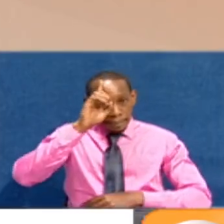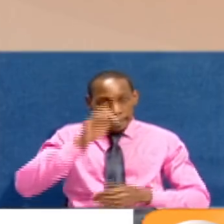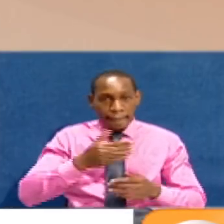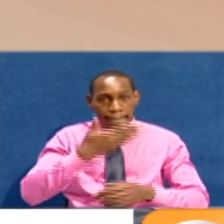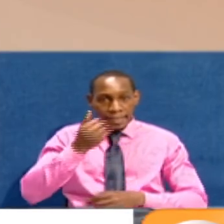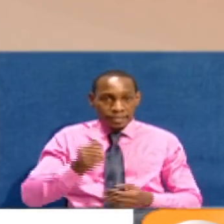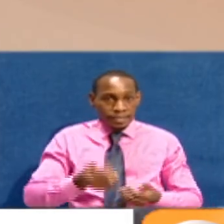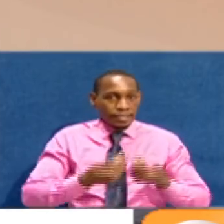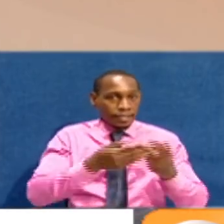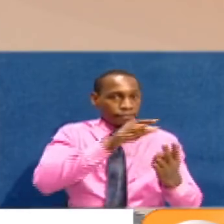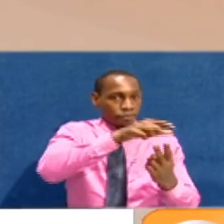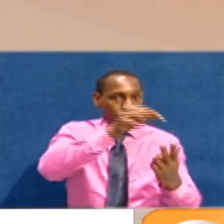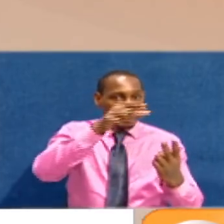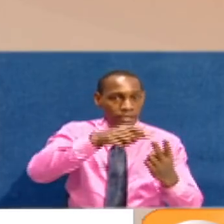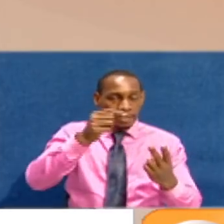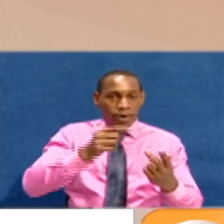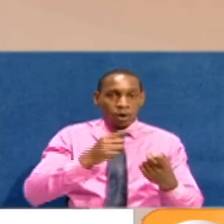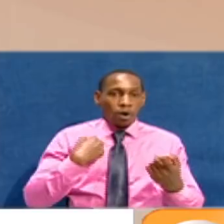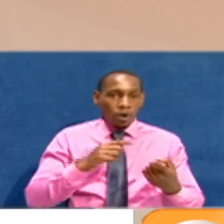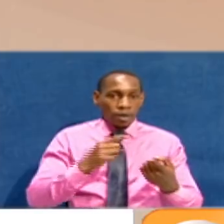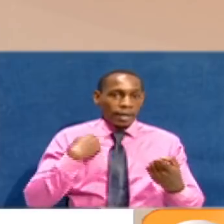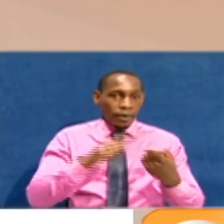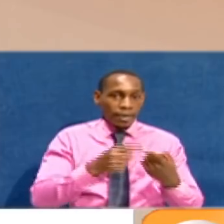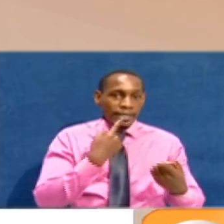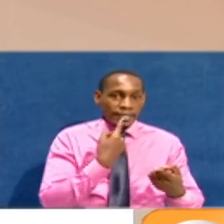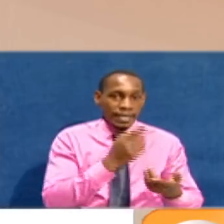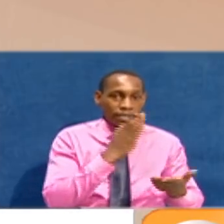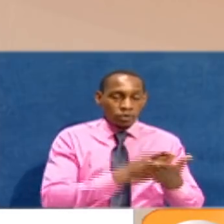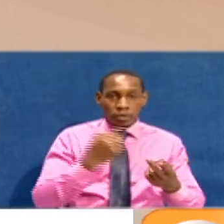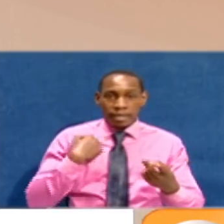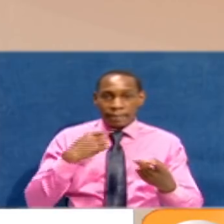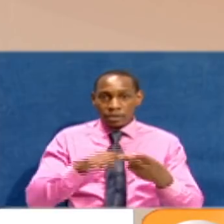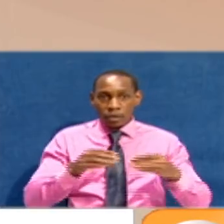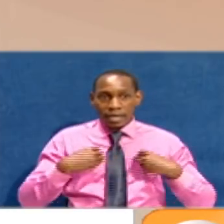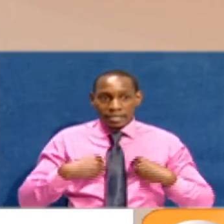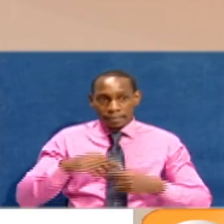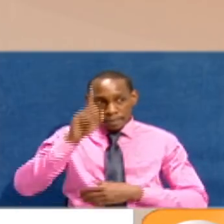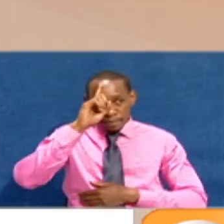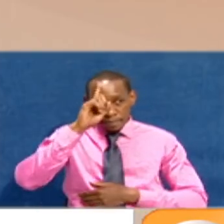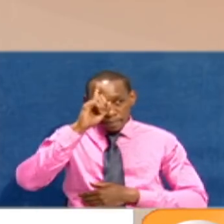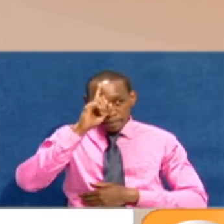speculate. So give them one. Either tell them the truth or allow them to speculate. All right,